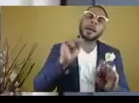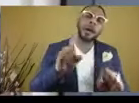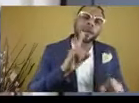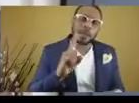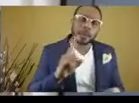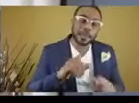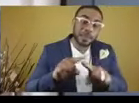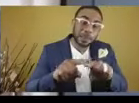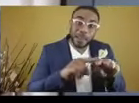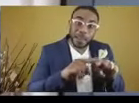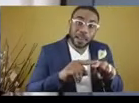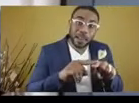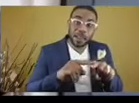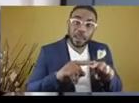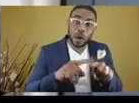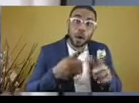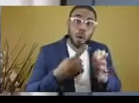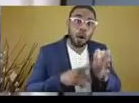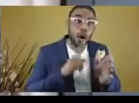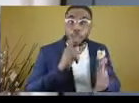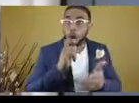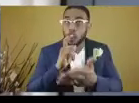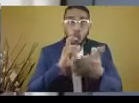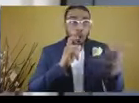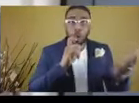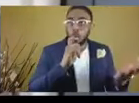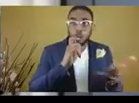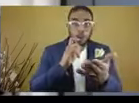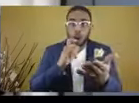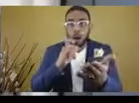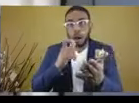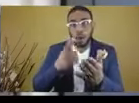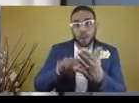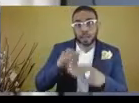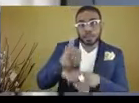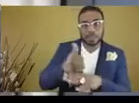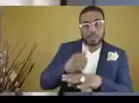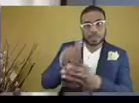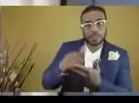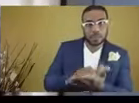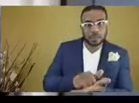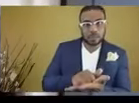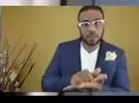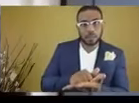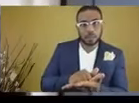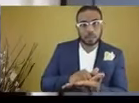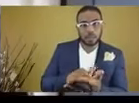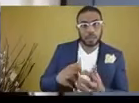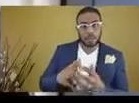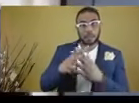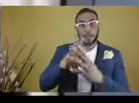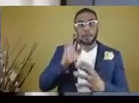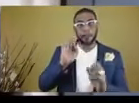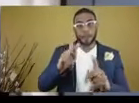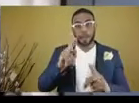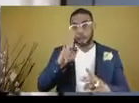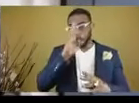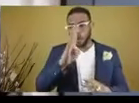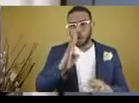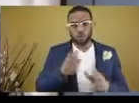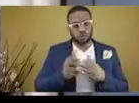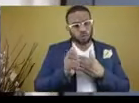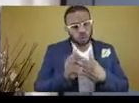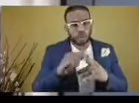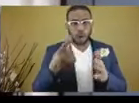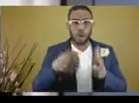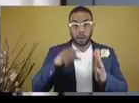depends on who and what sets the agenda. The Build Back Bold mandate is driven by what